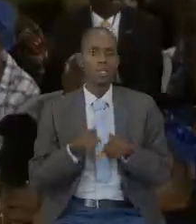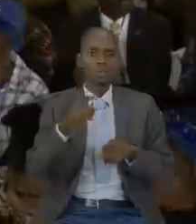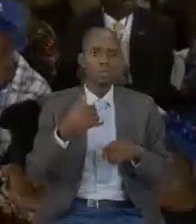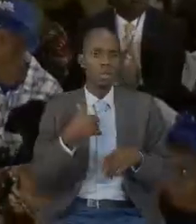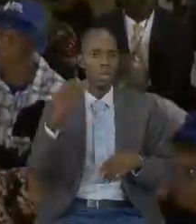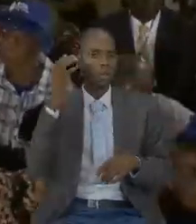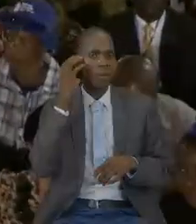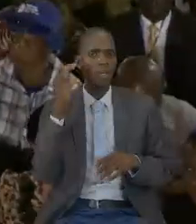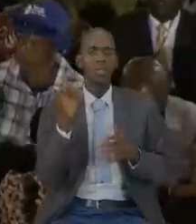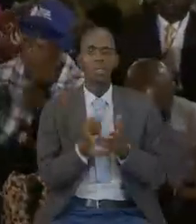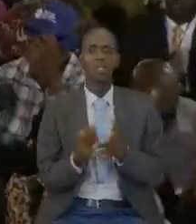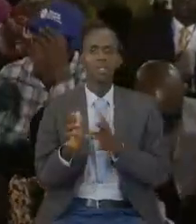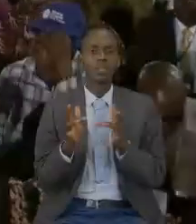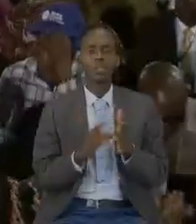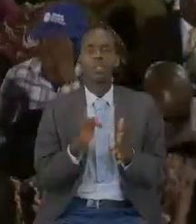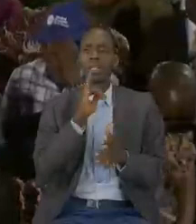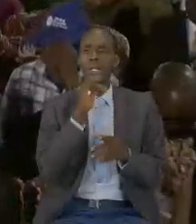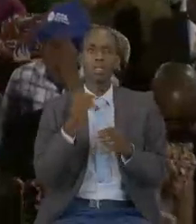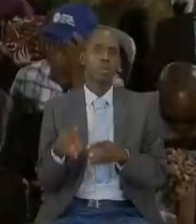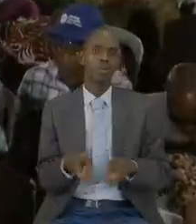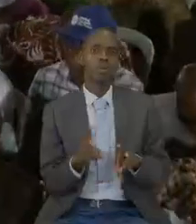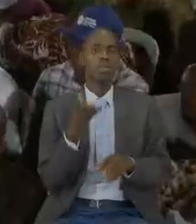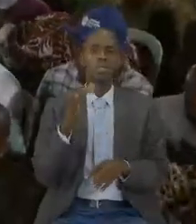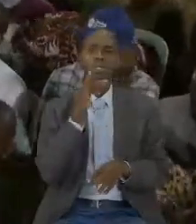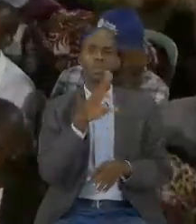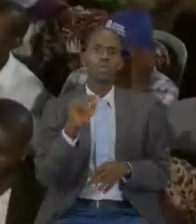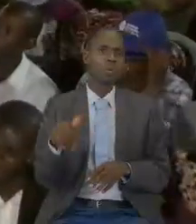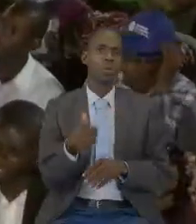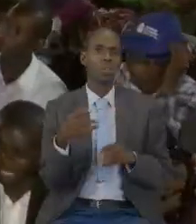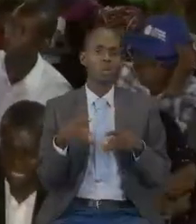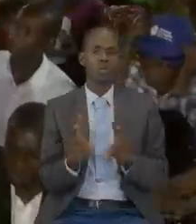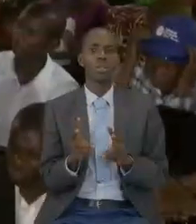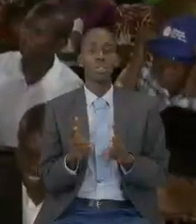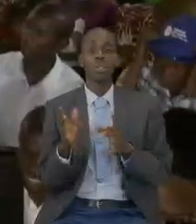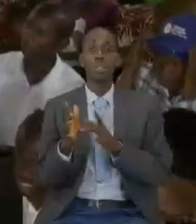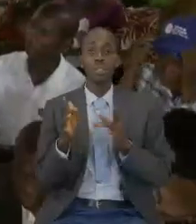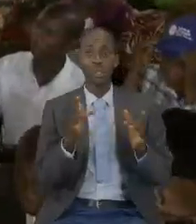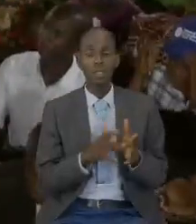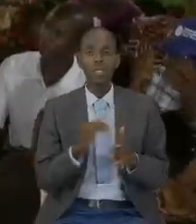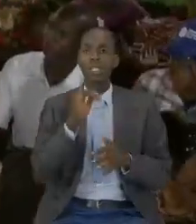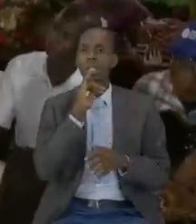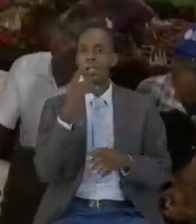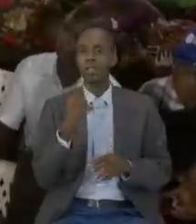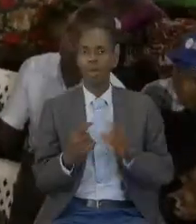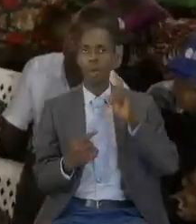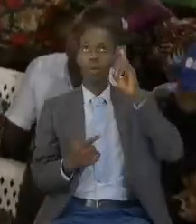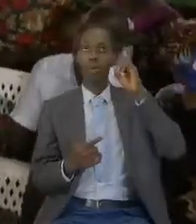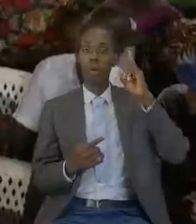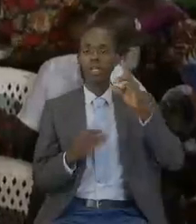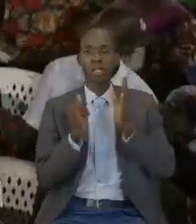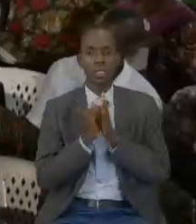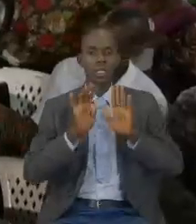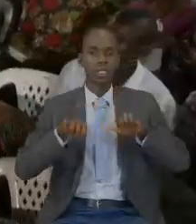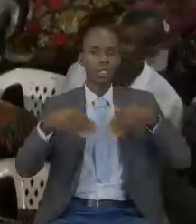that Jesus is the way. There's no other way. Jesus is the one that grants